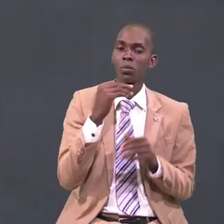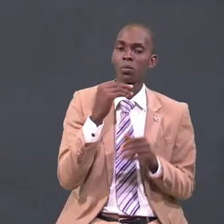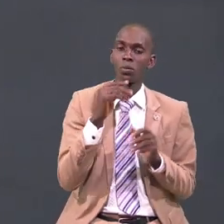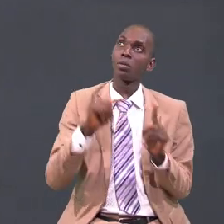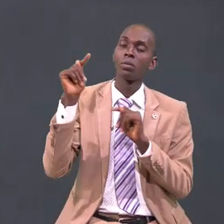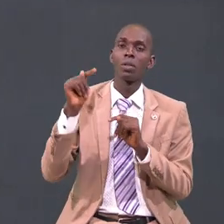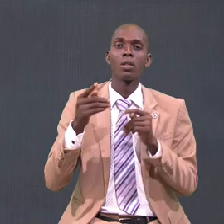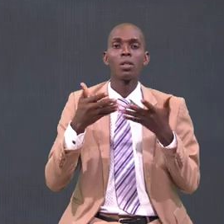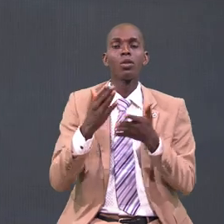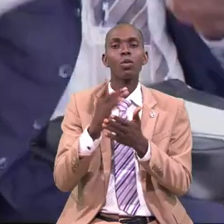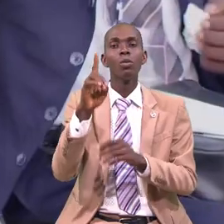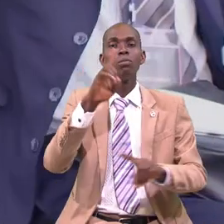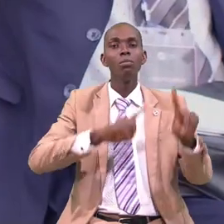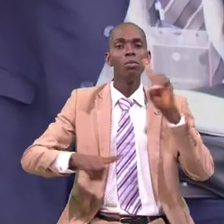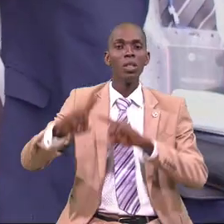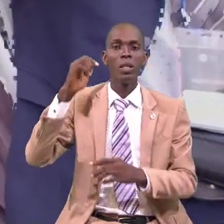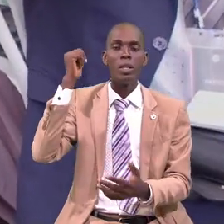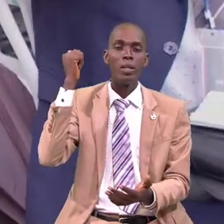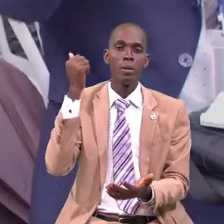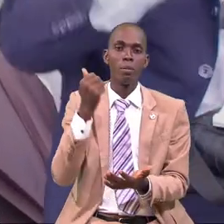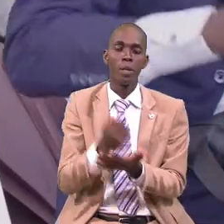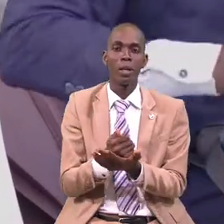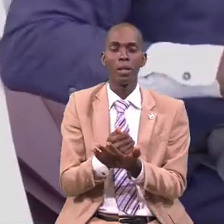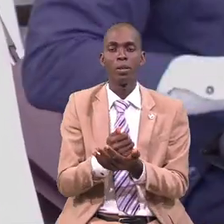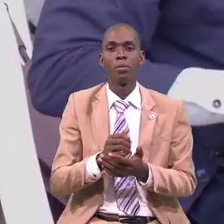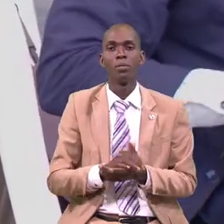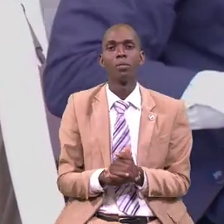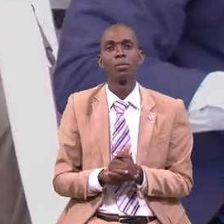Let somebody there shout amen.